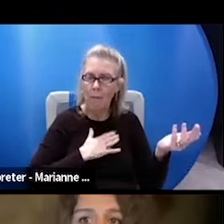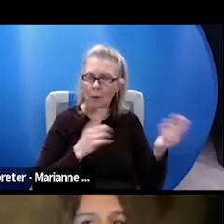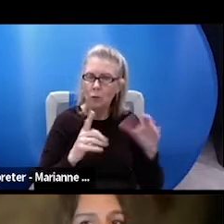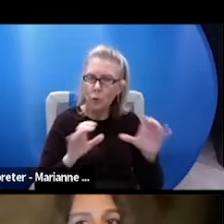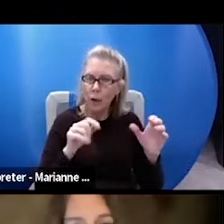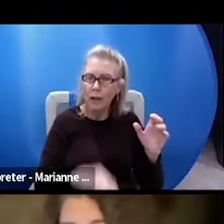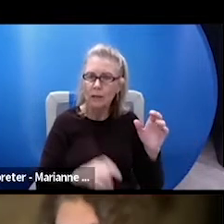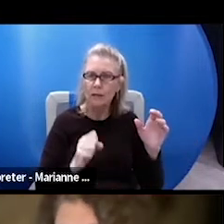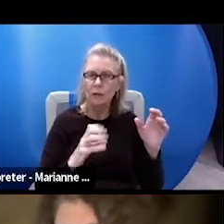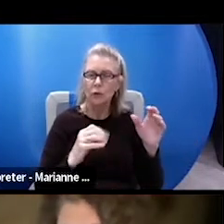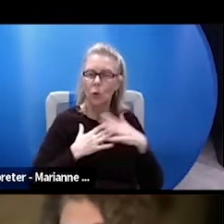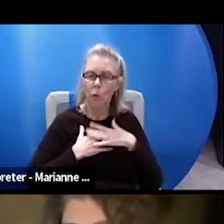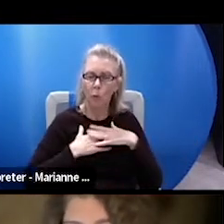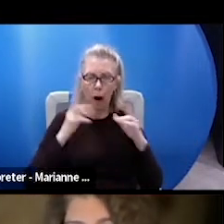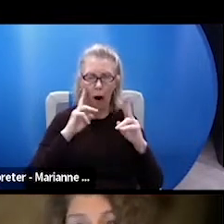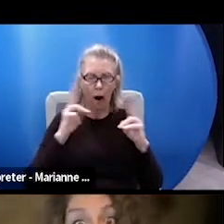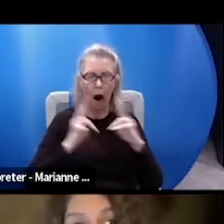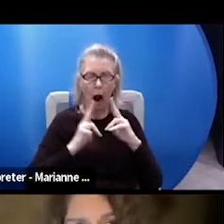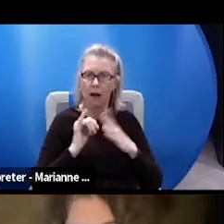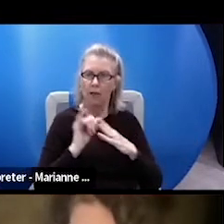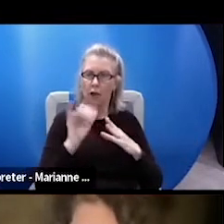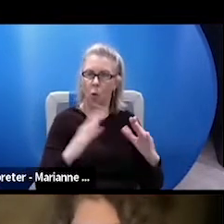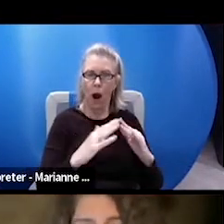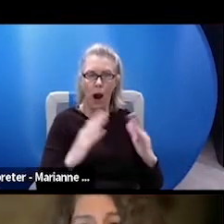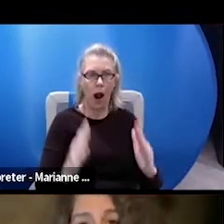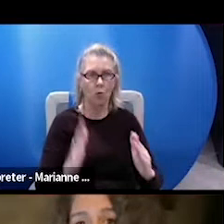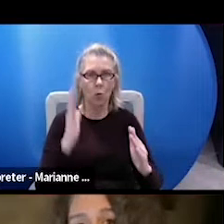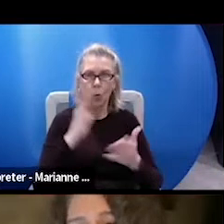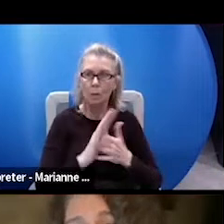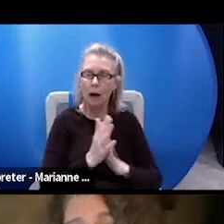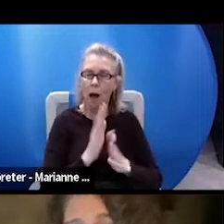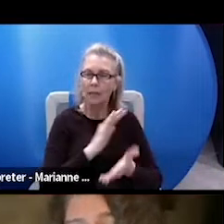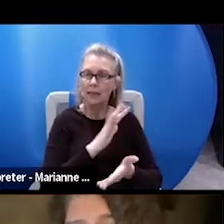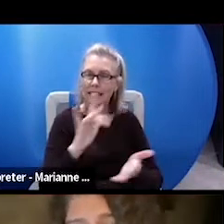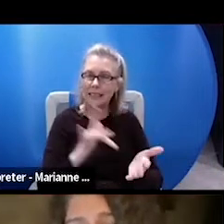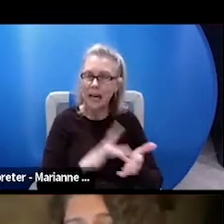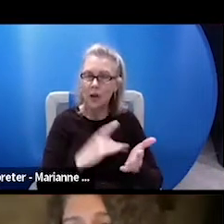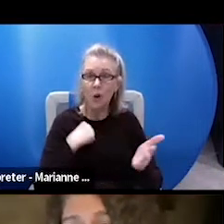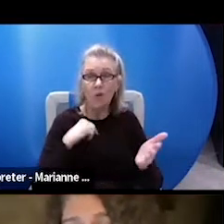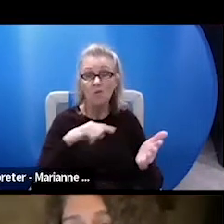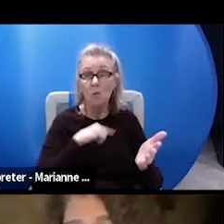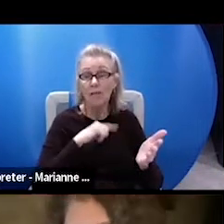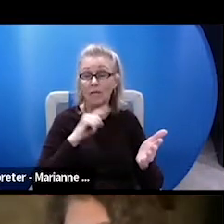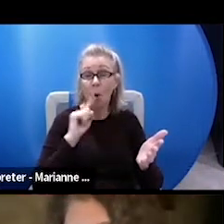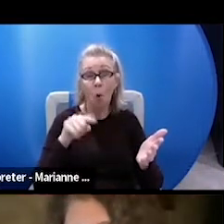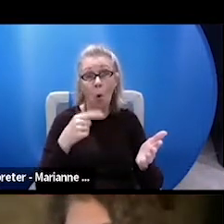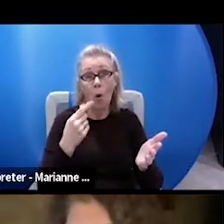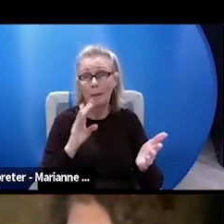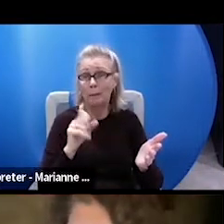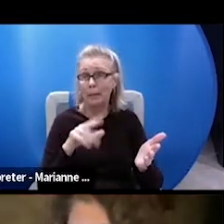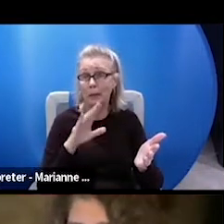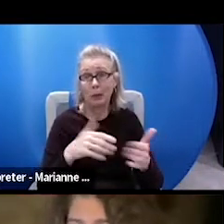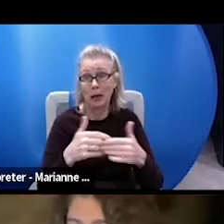are so honored that your house is going to become the center. We have only been your neighbors for 70 years.